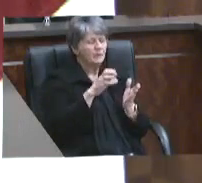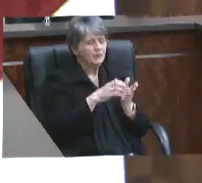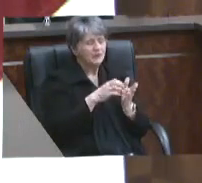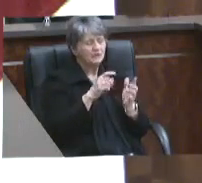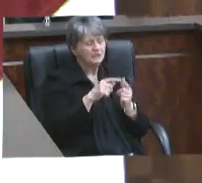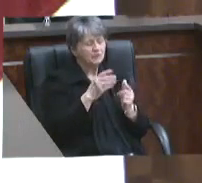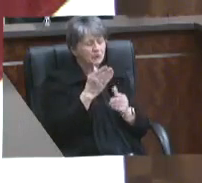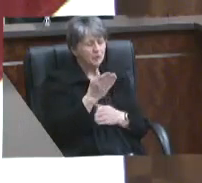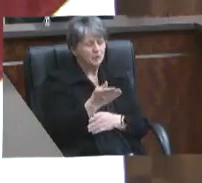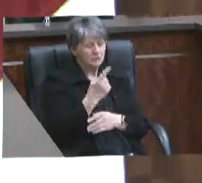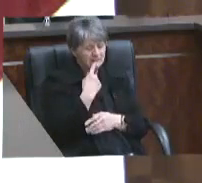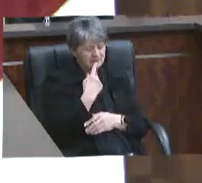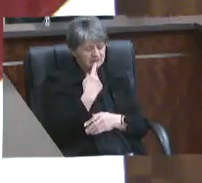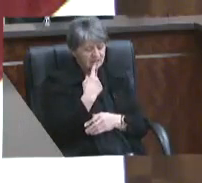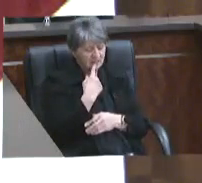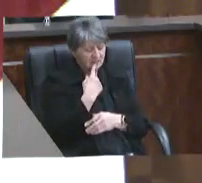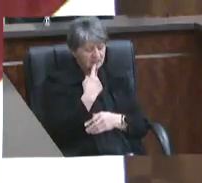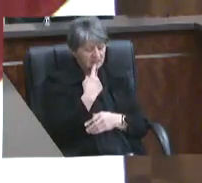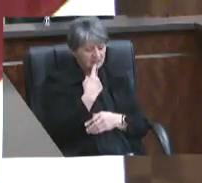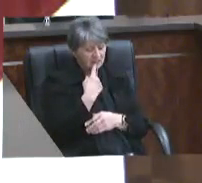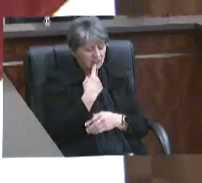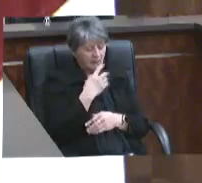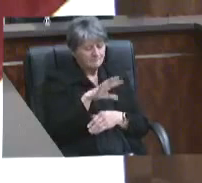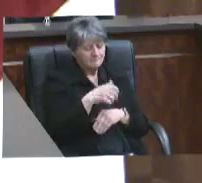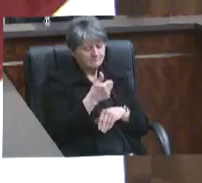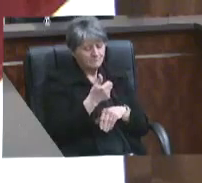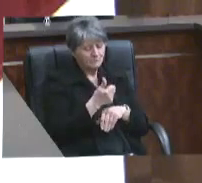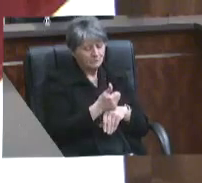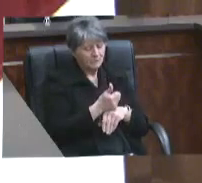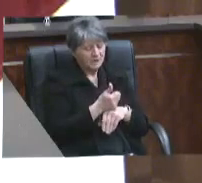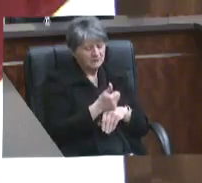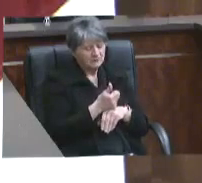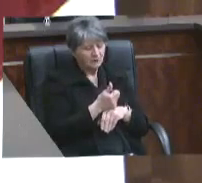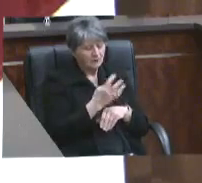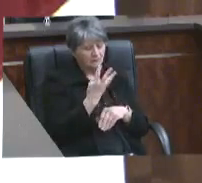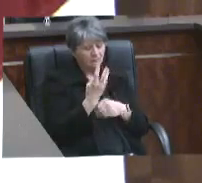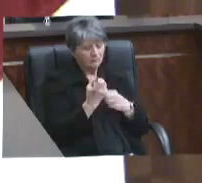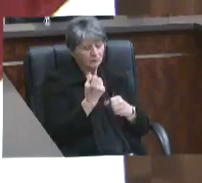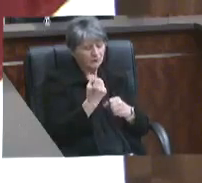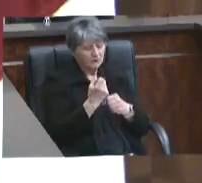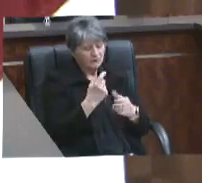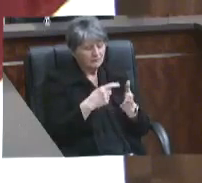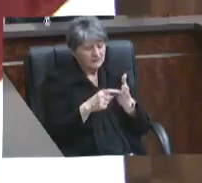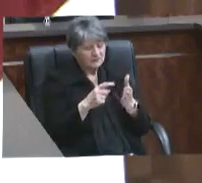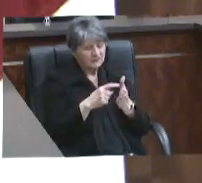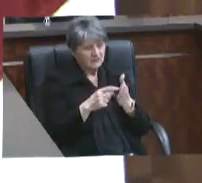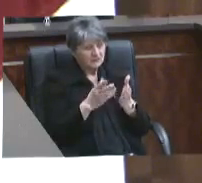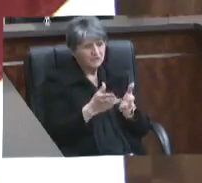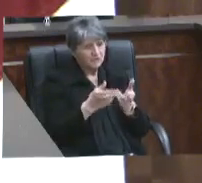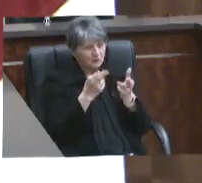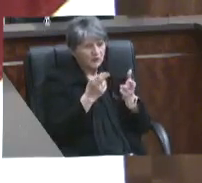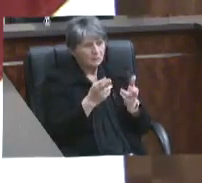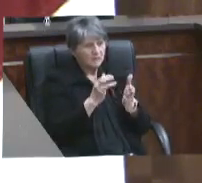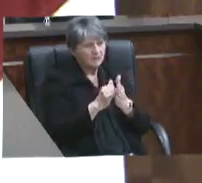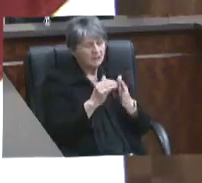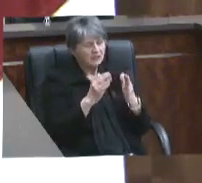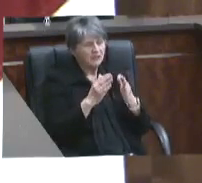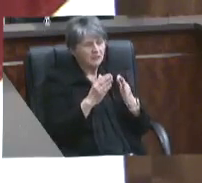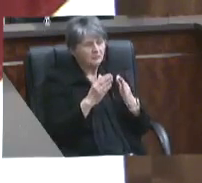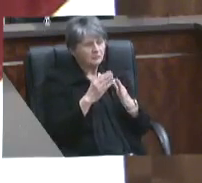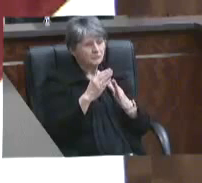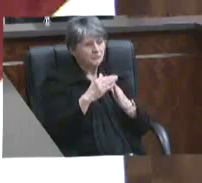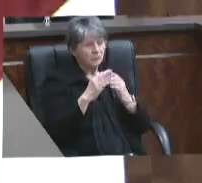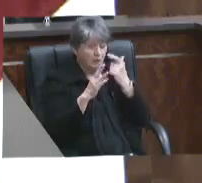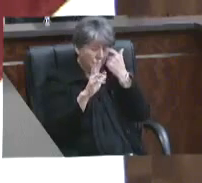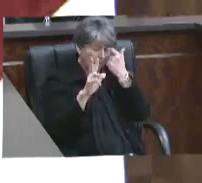He said, based on their findings after 4 years investigation, the prosecutor recommended that 3 top Purdue Pharmaceutical executives be